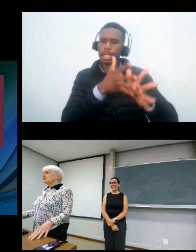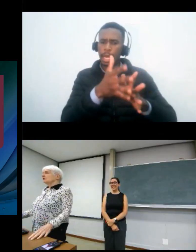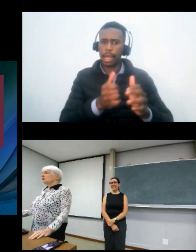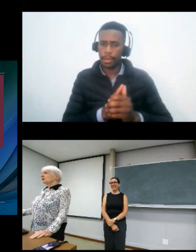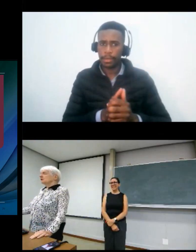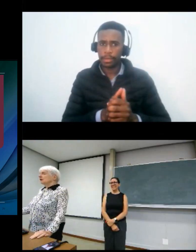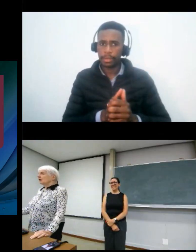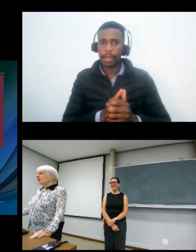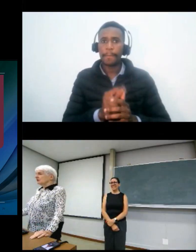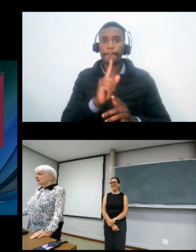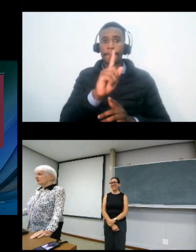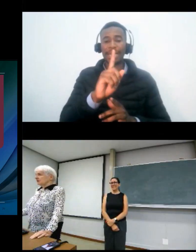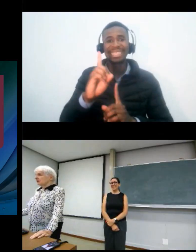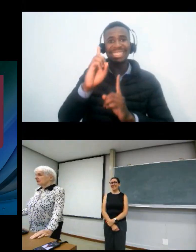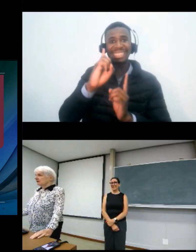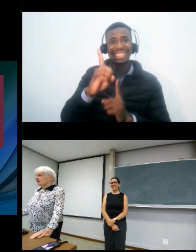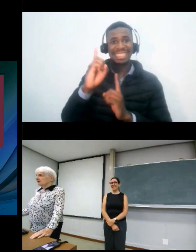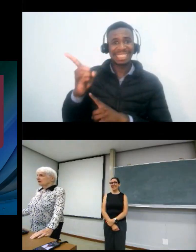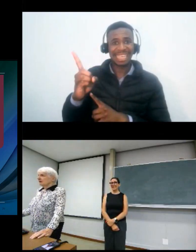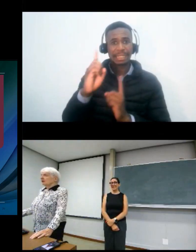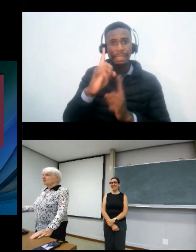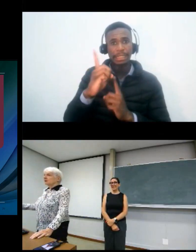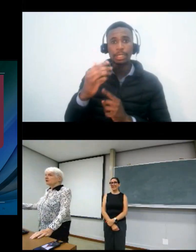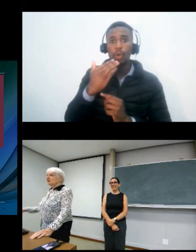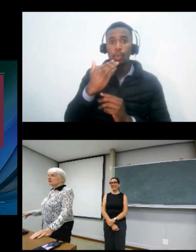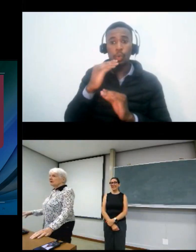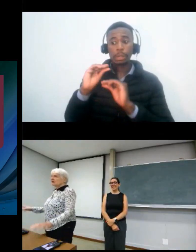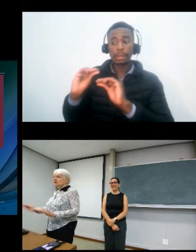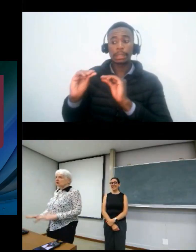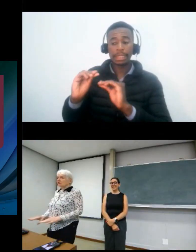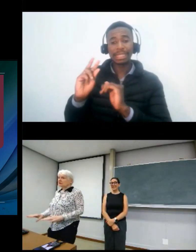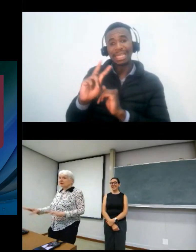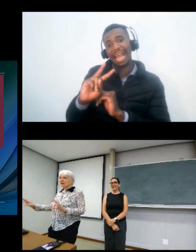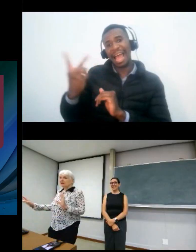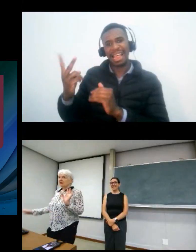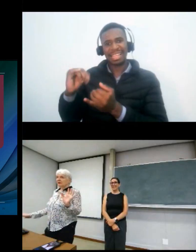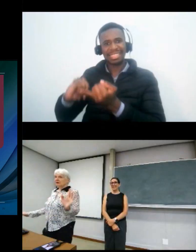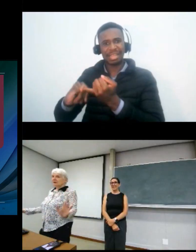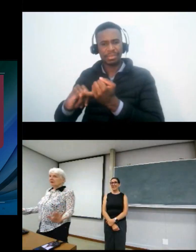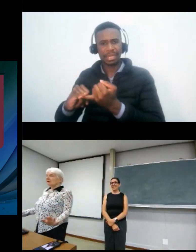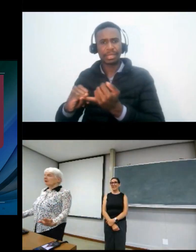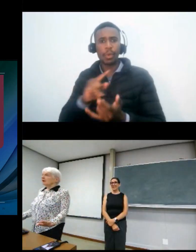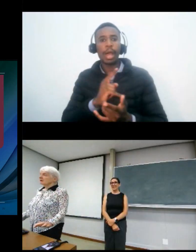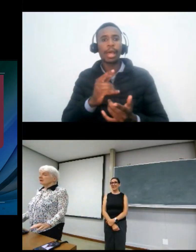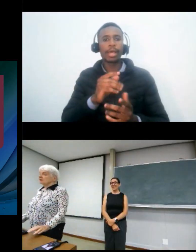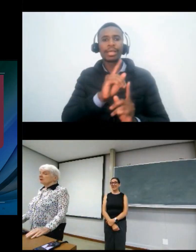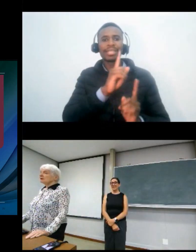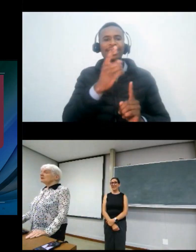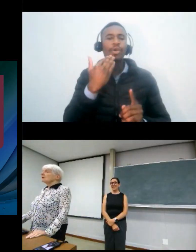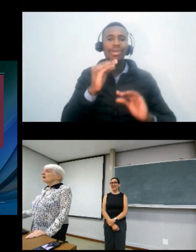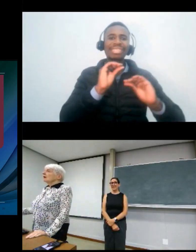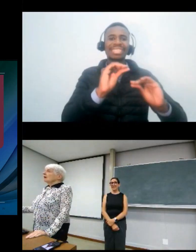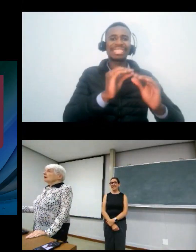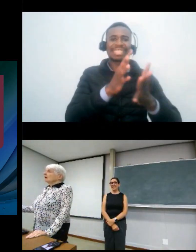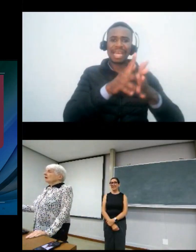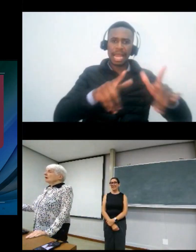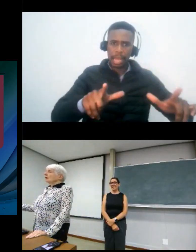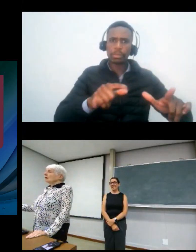However, the teachers who are teaching other subjects, computer science, geography, other